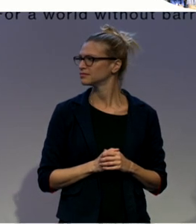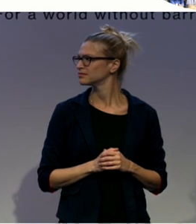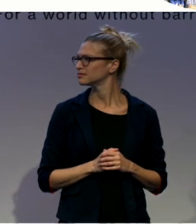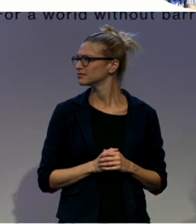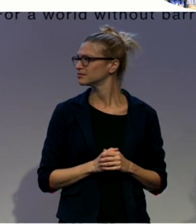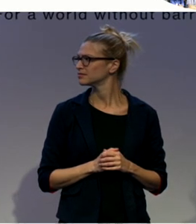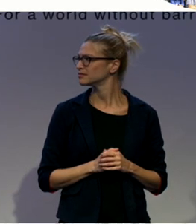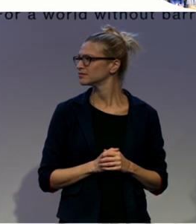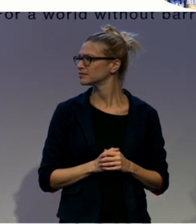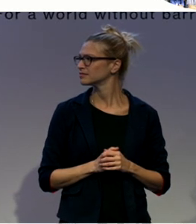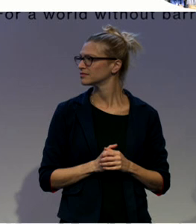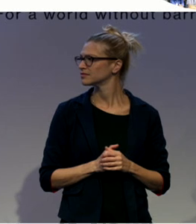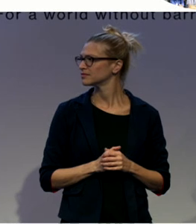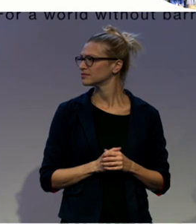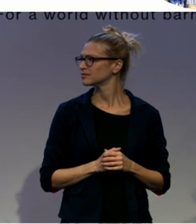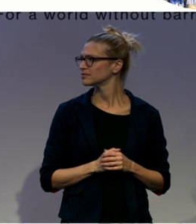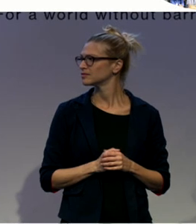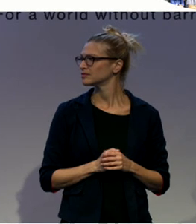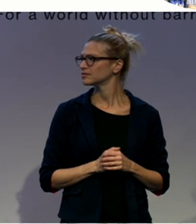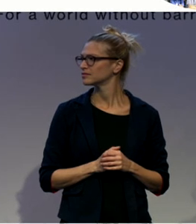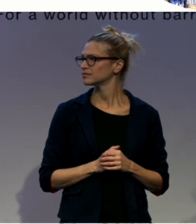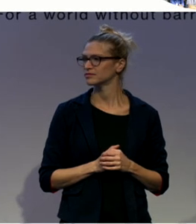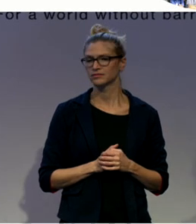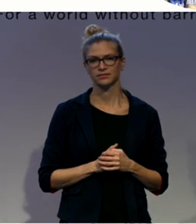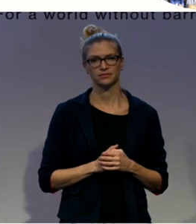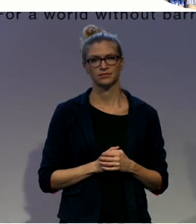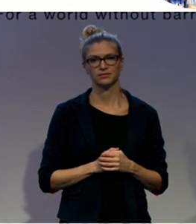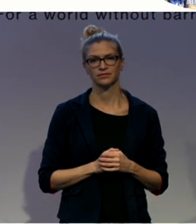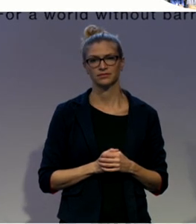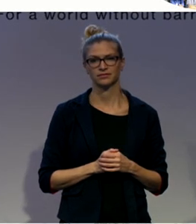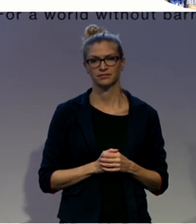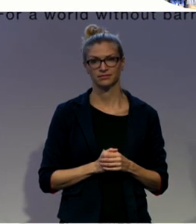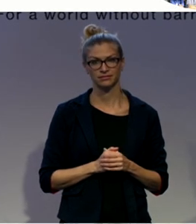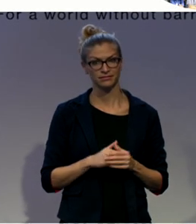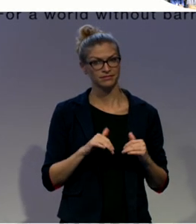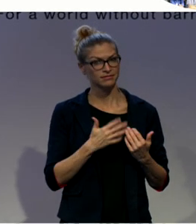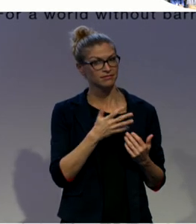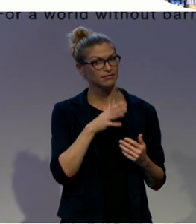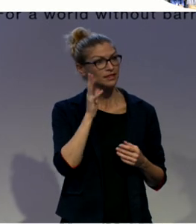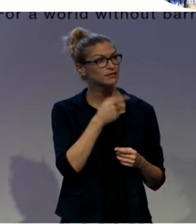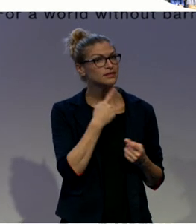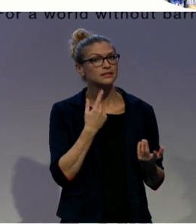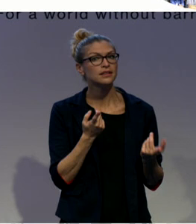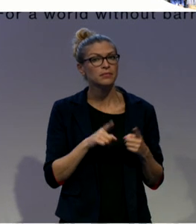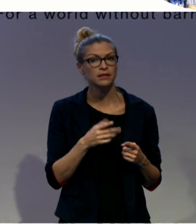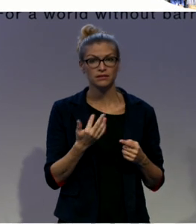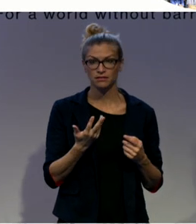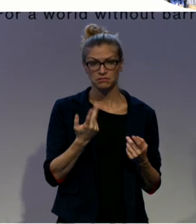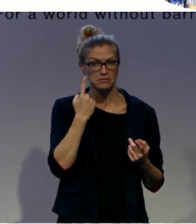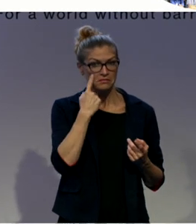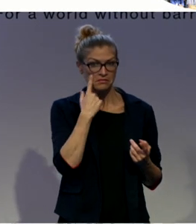¿cómo lo pudiera detener? Then she asked them again, "What happened if your child would not,